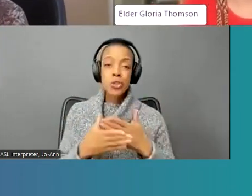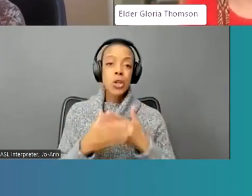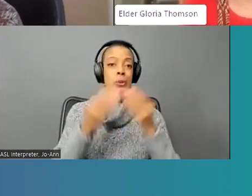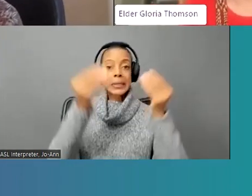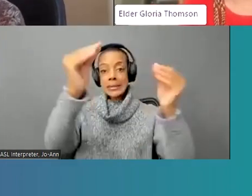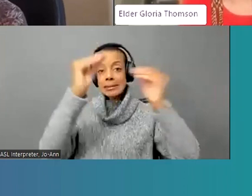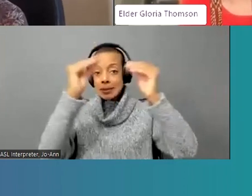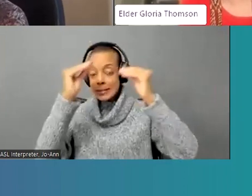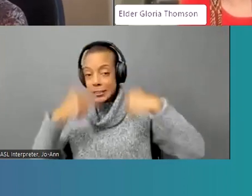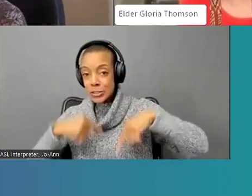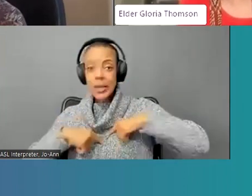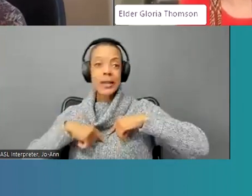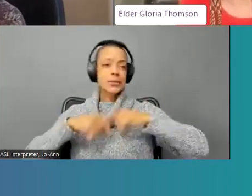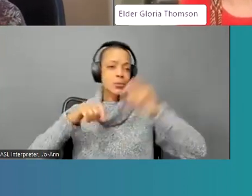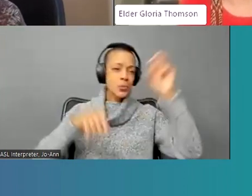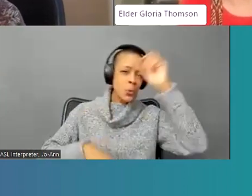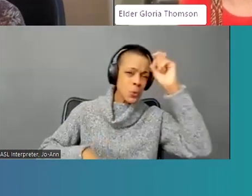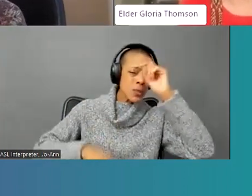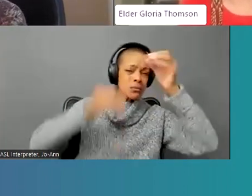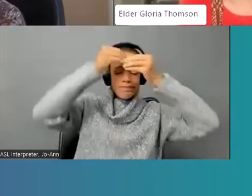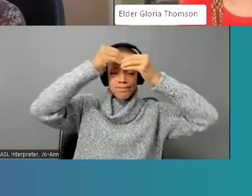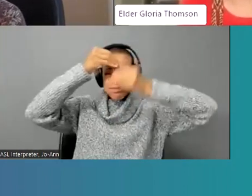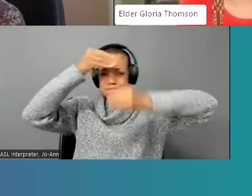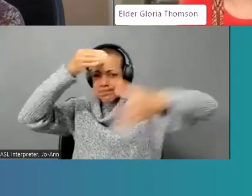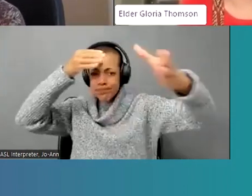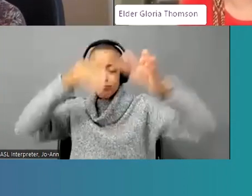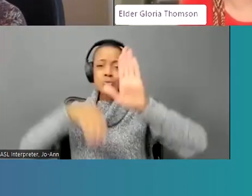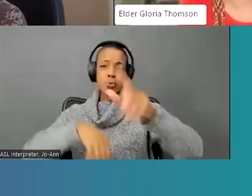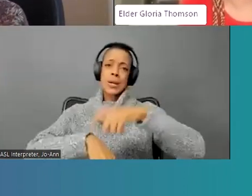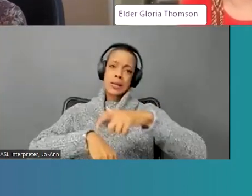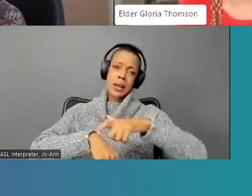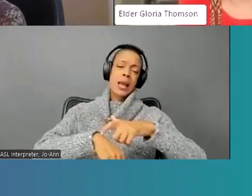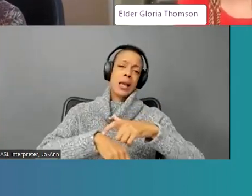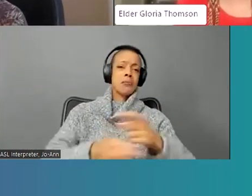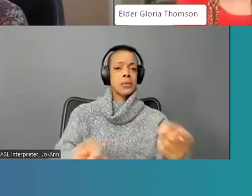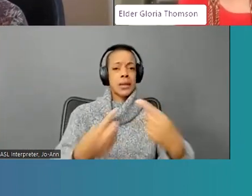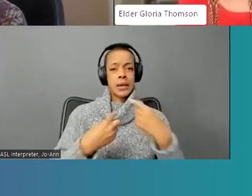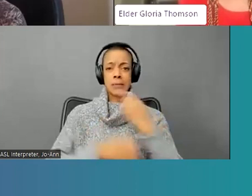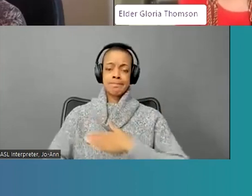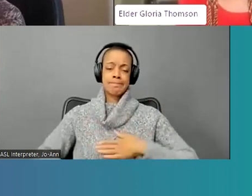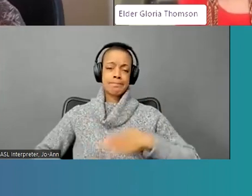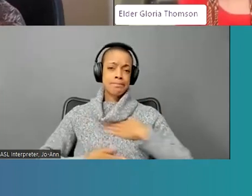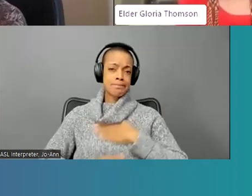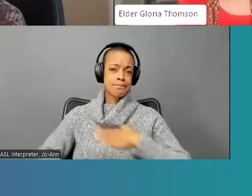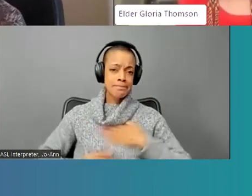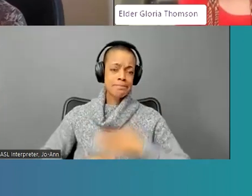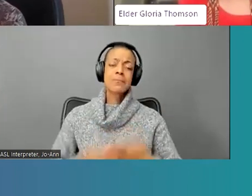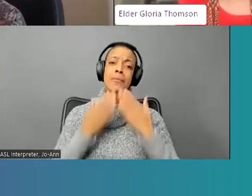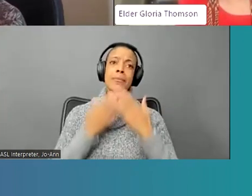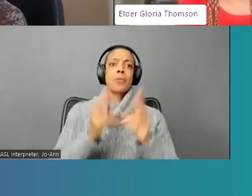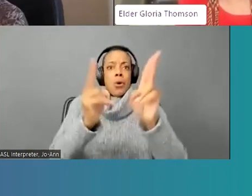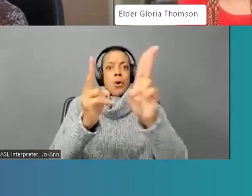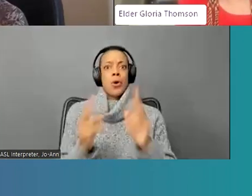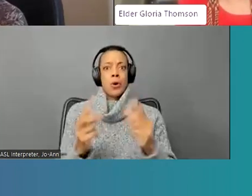wisdom and your valuable time and taking time spending with us. It has been a pleasure and an honor to get to